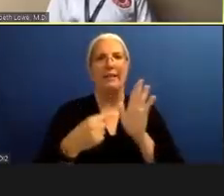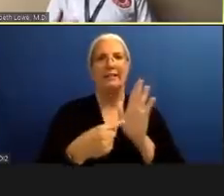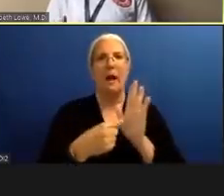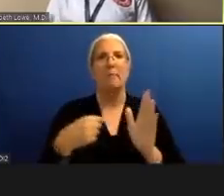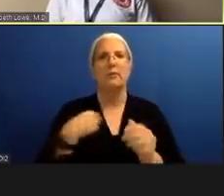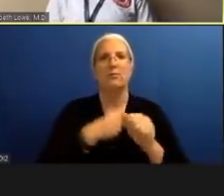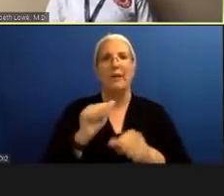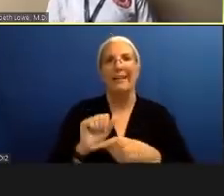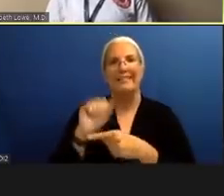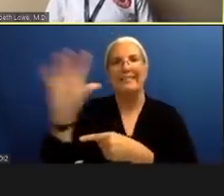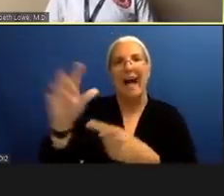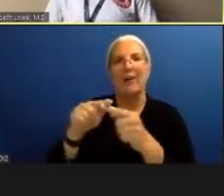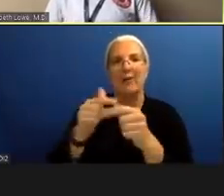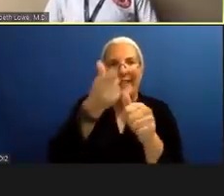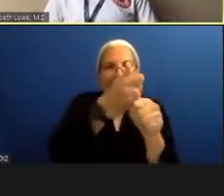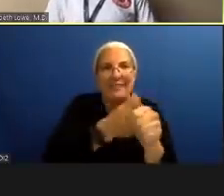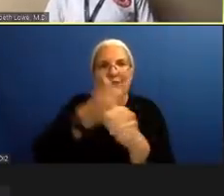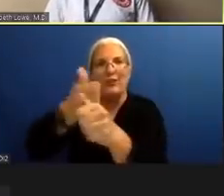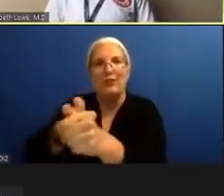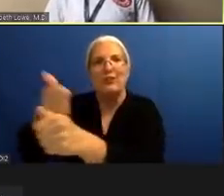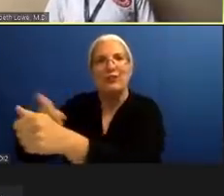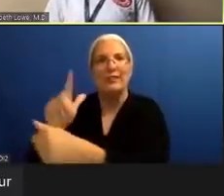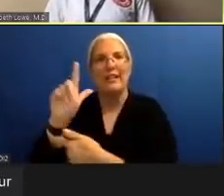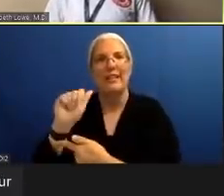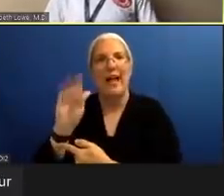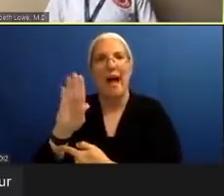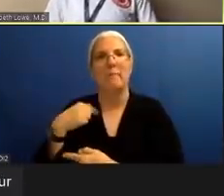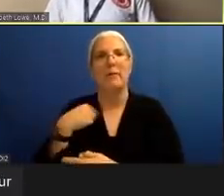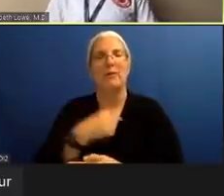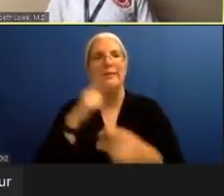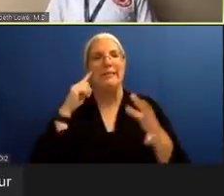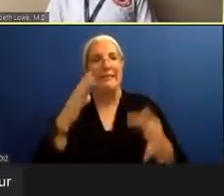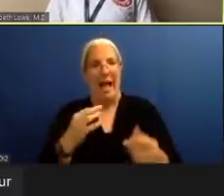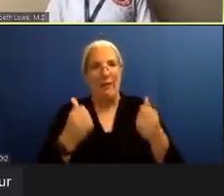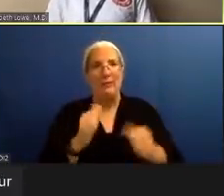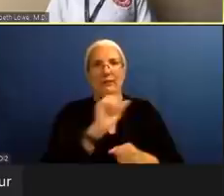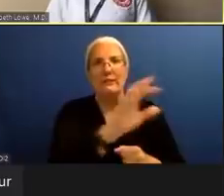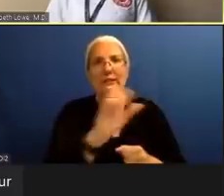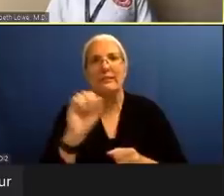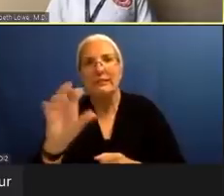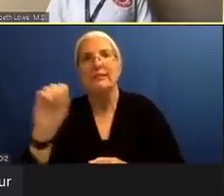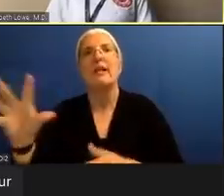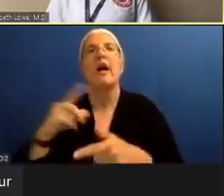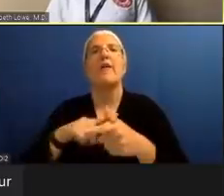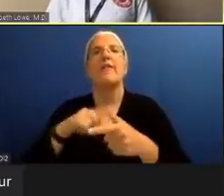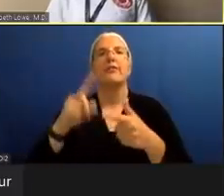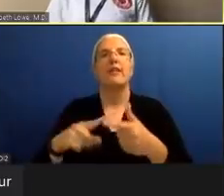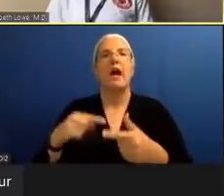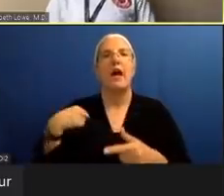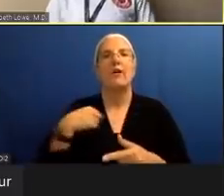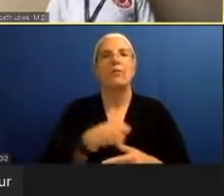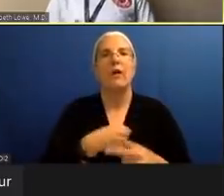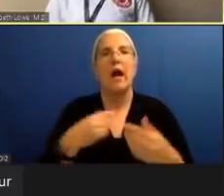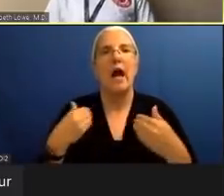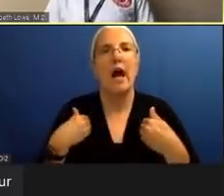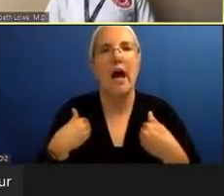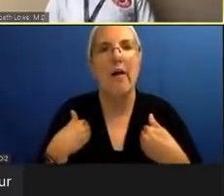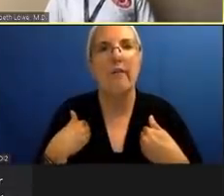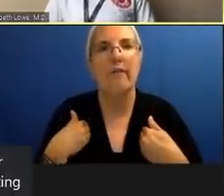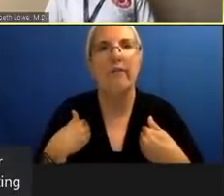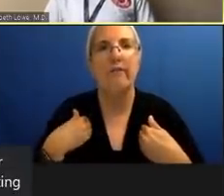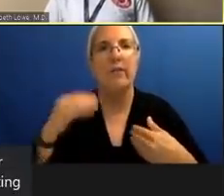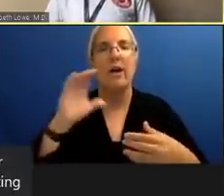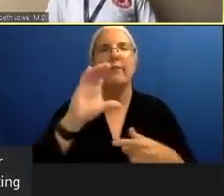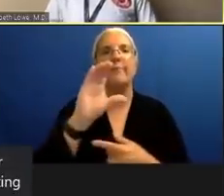determination, we take our little portable styrofoam coolers and our test kits, and we go out on site and do our testing, and then we